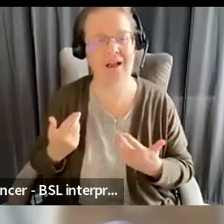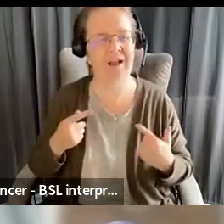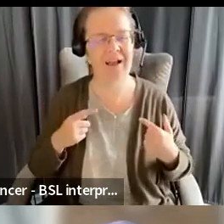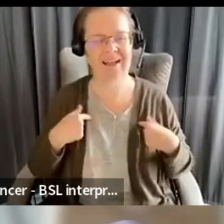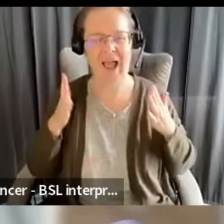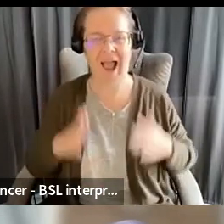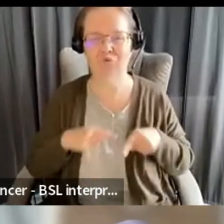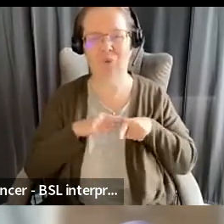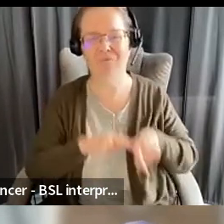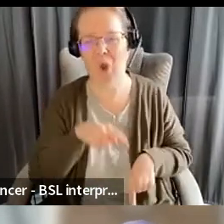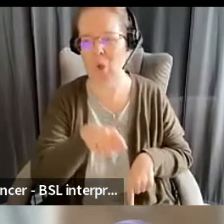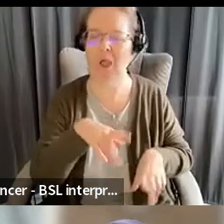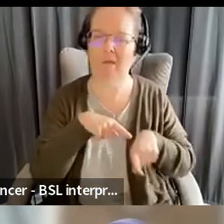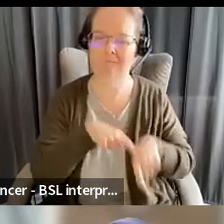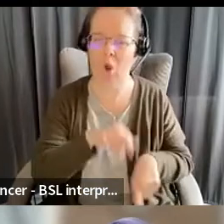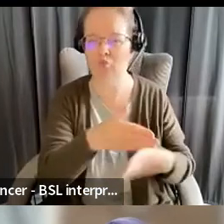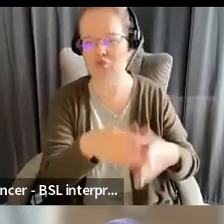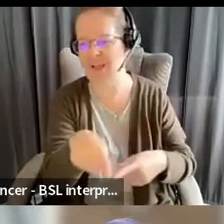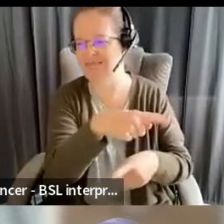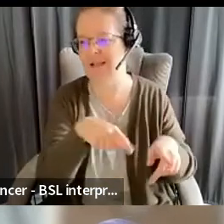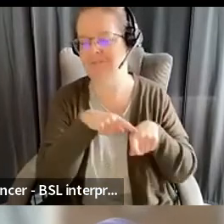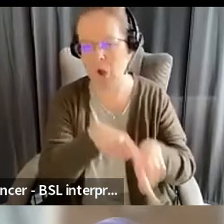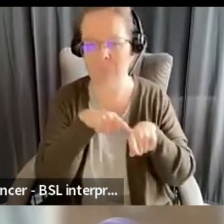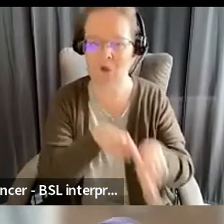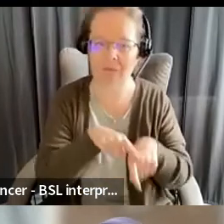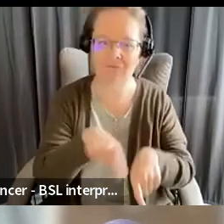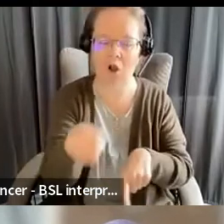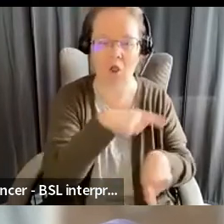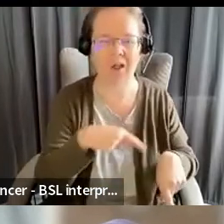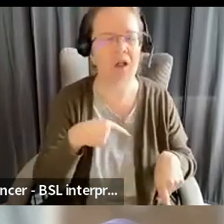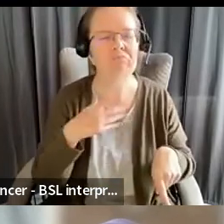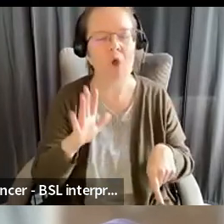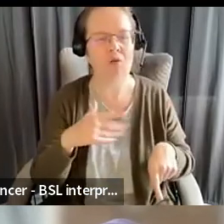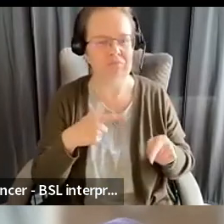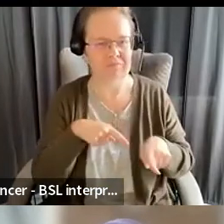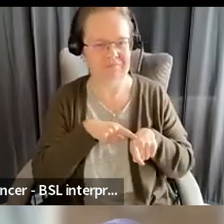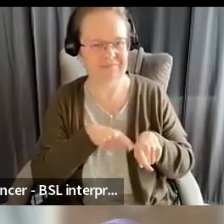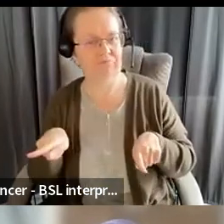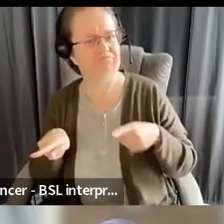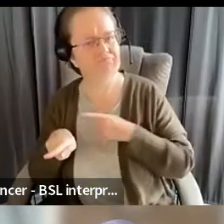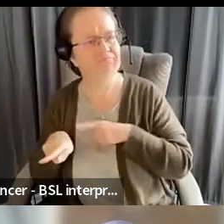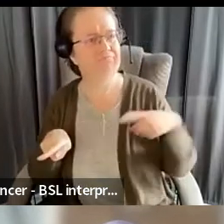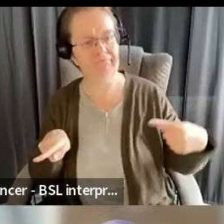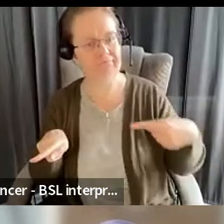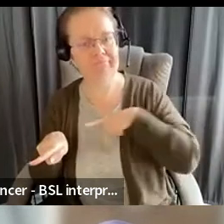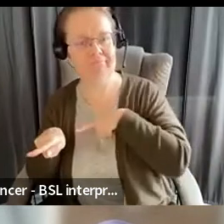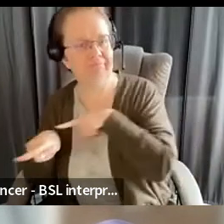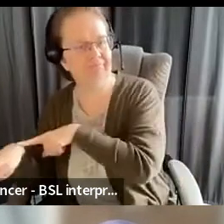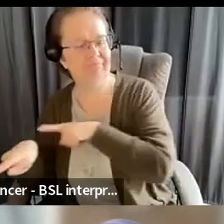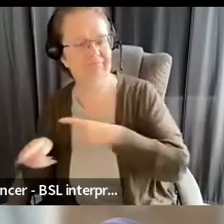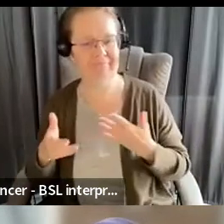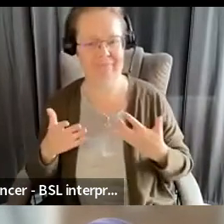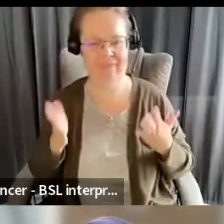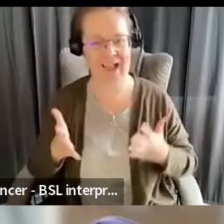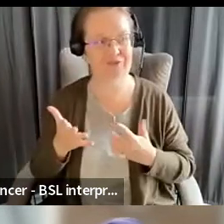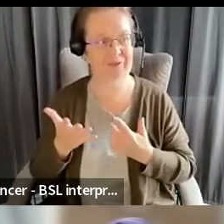go with what the general consensus is, rather than actually going with something a bit different and it, actually